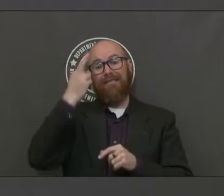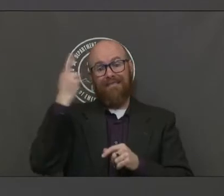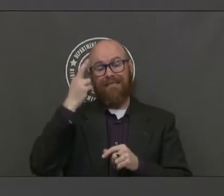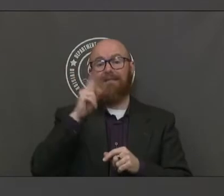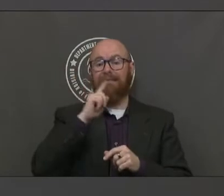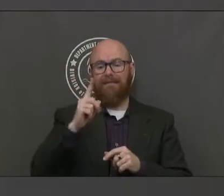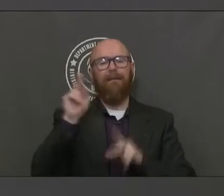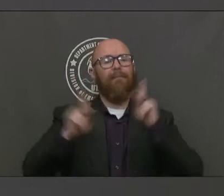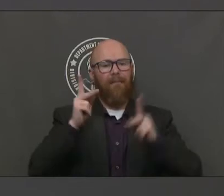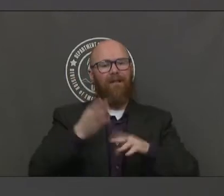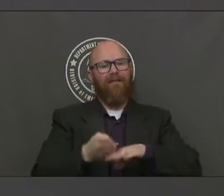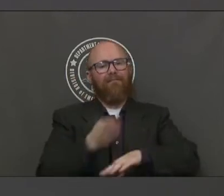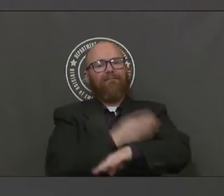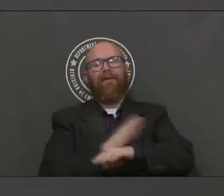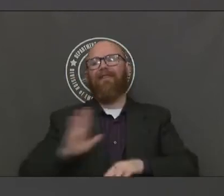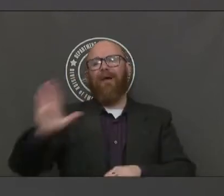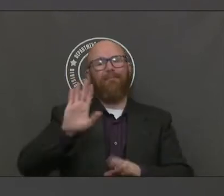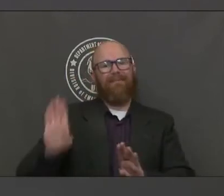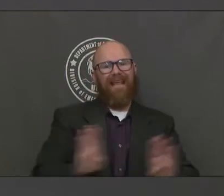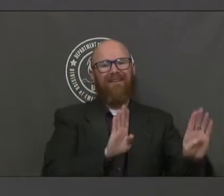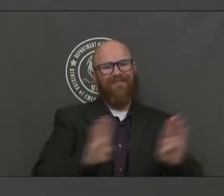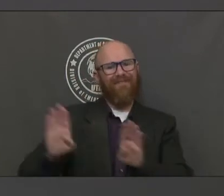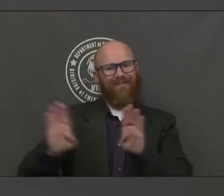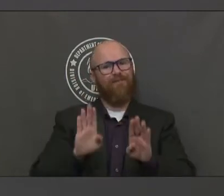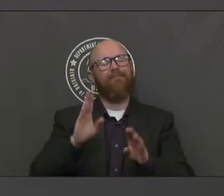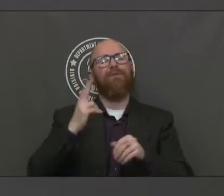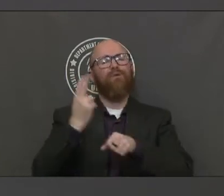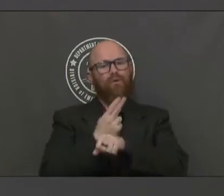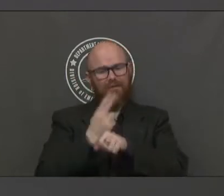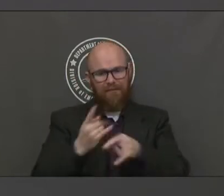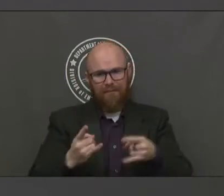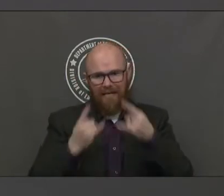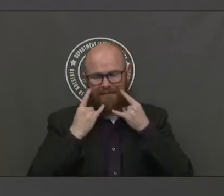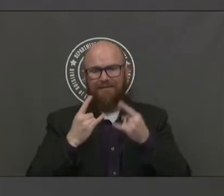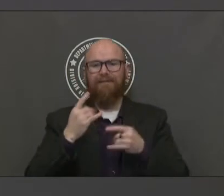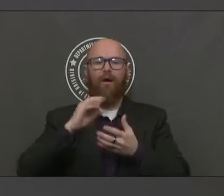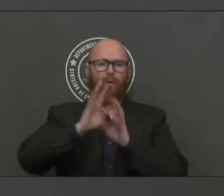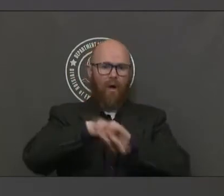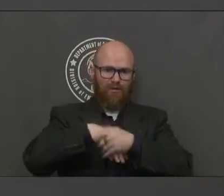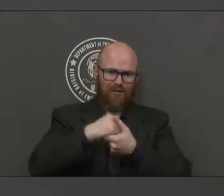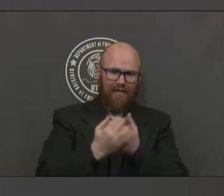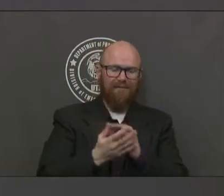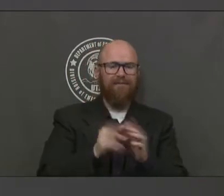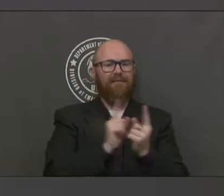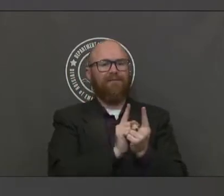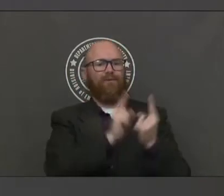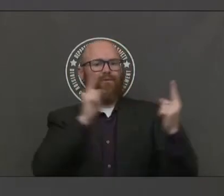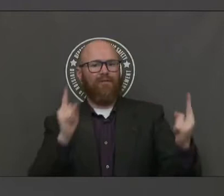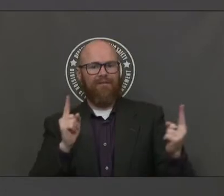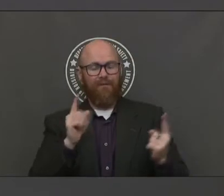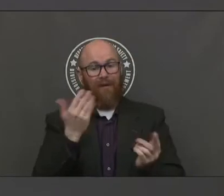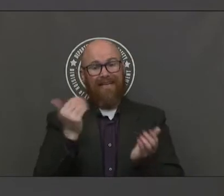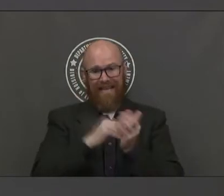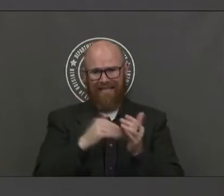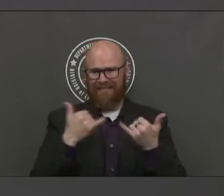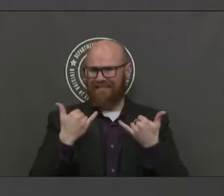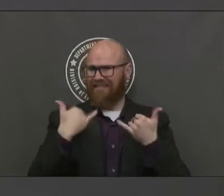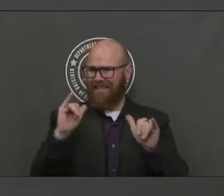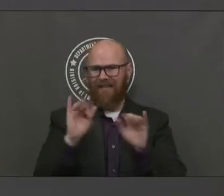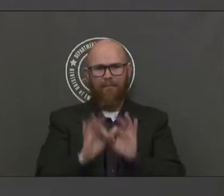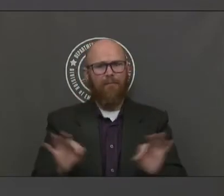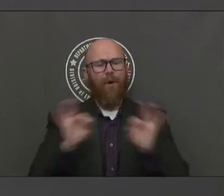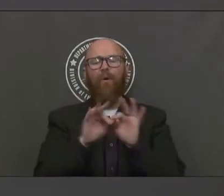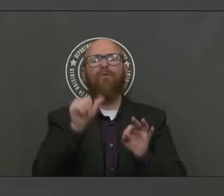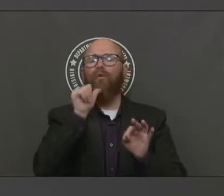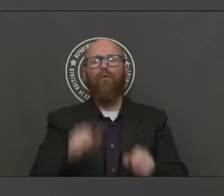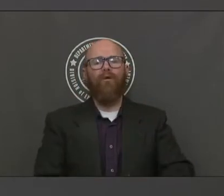gotten better about the way that we protect each other and that we protect ourselves. And so, yeah, it is important not to give up right